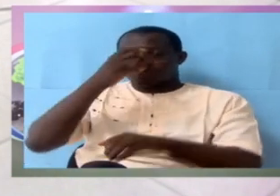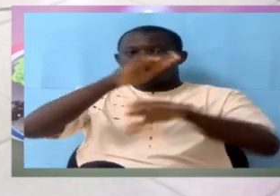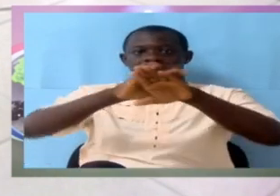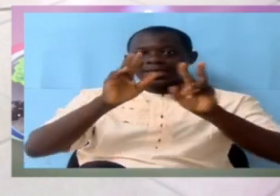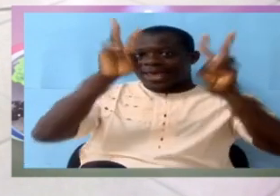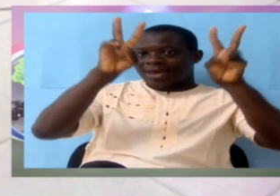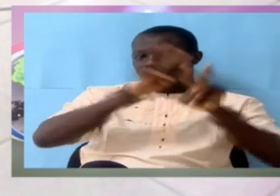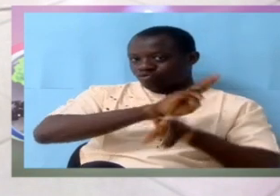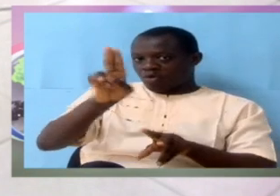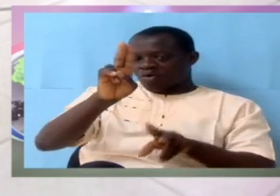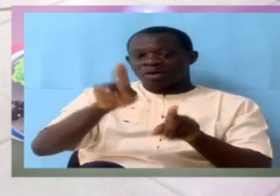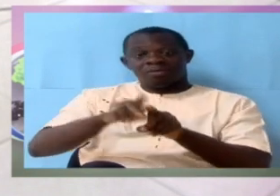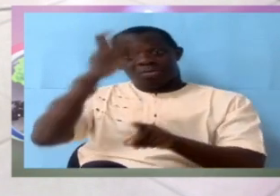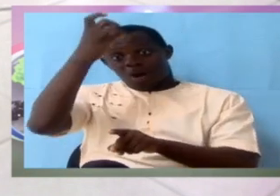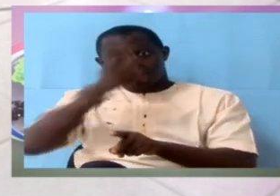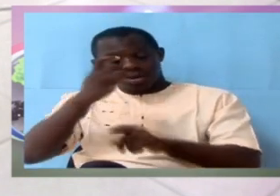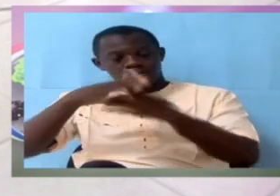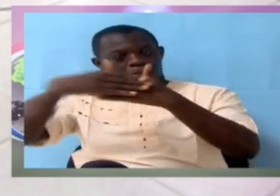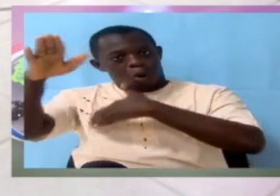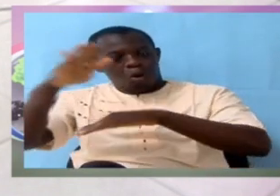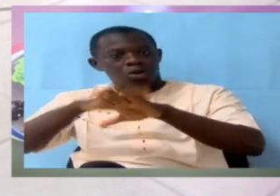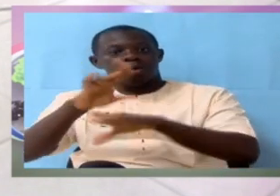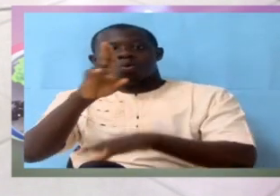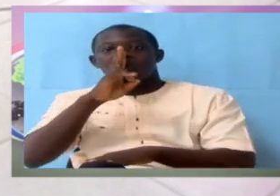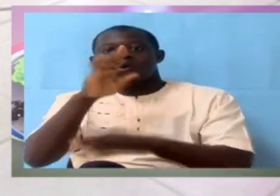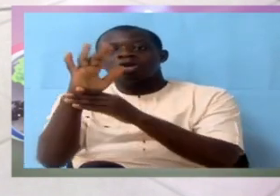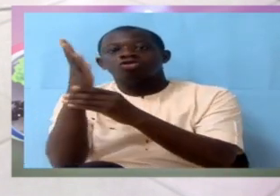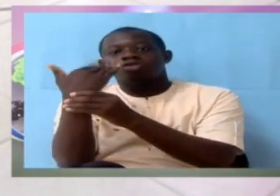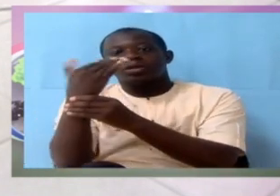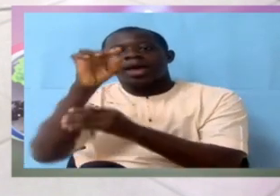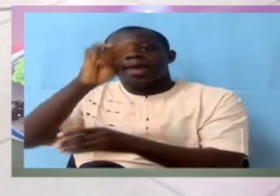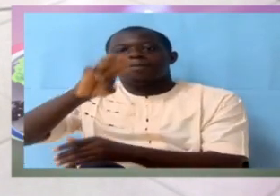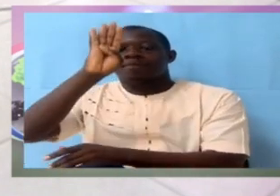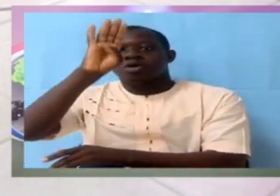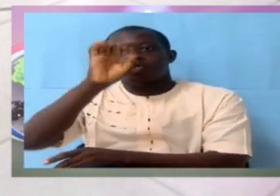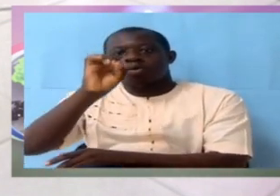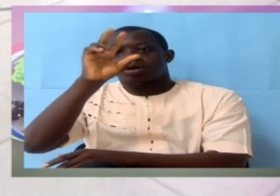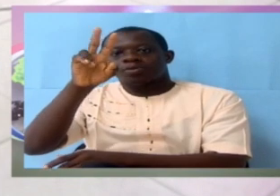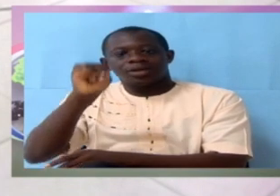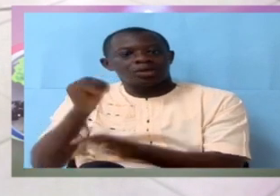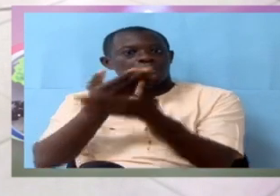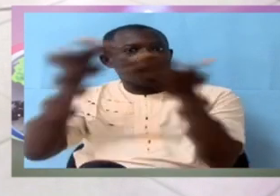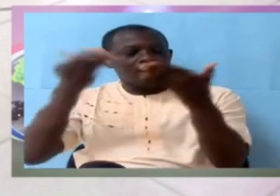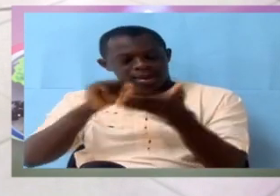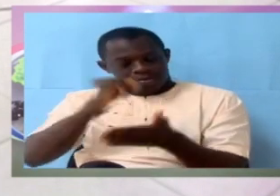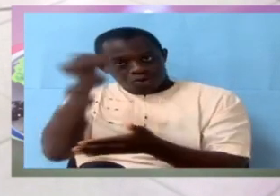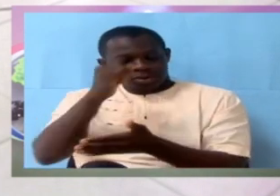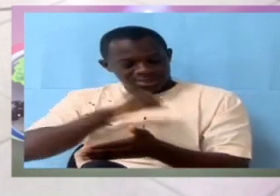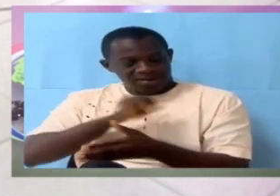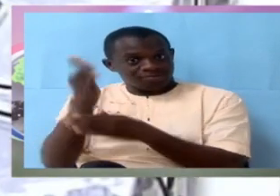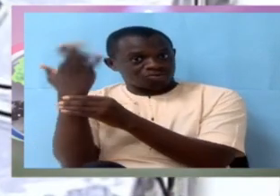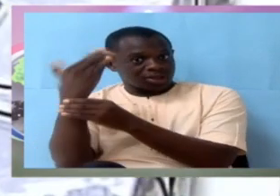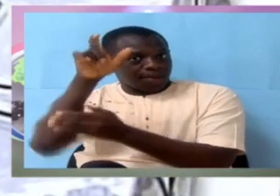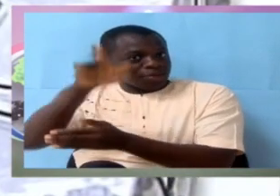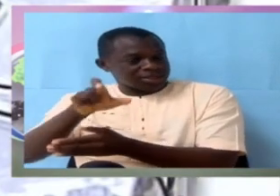Yaya Jammeh. My anger falls on Dr. Mbow, because he's a doctor. He knows what's